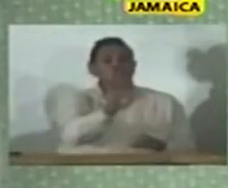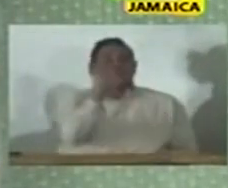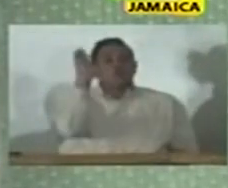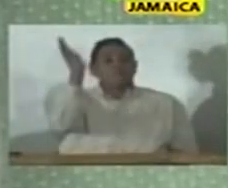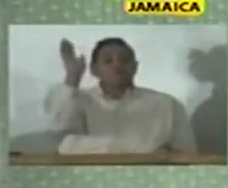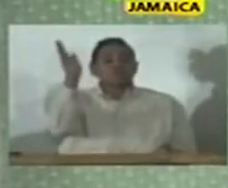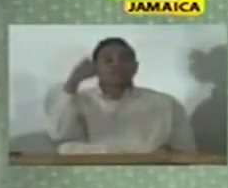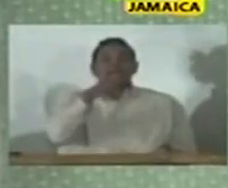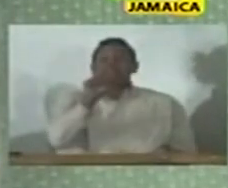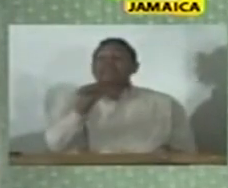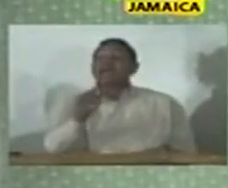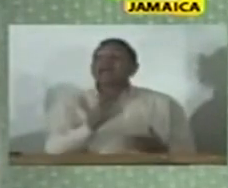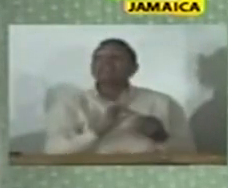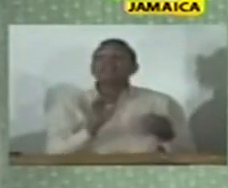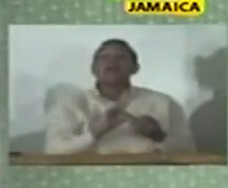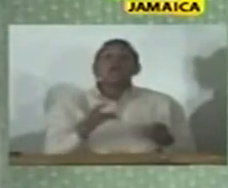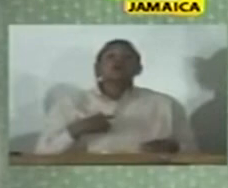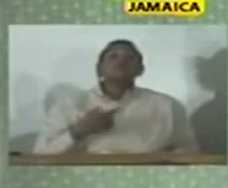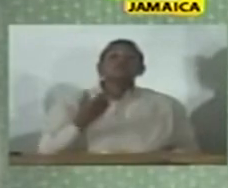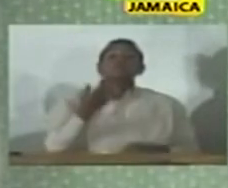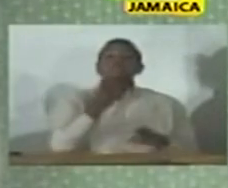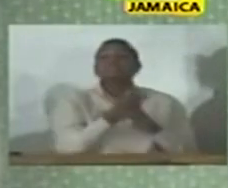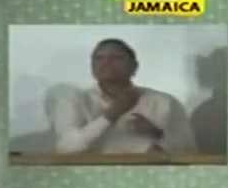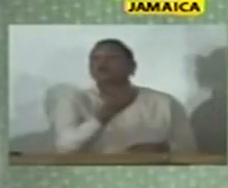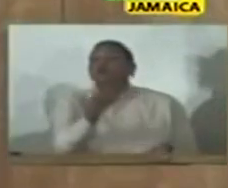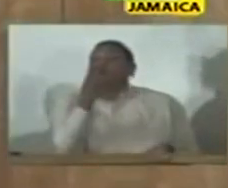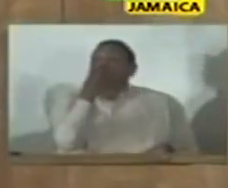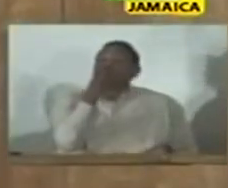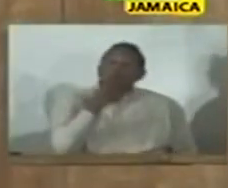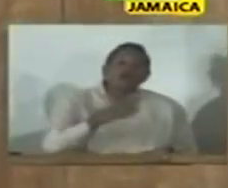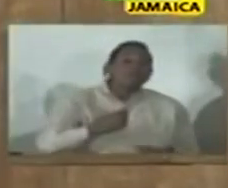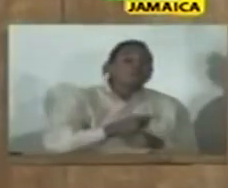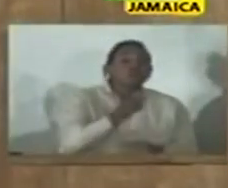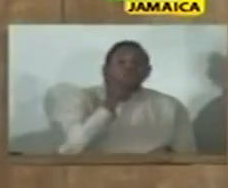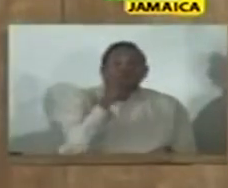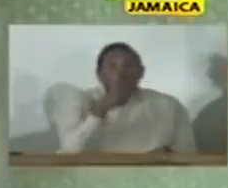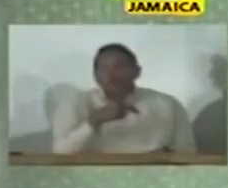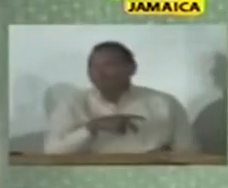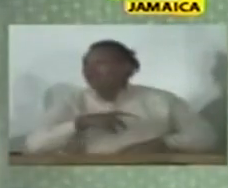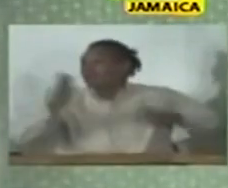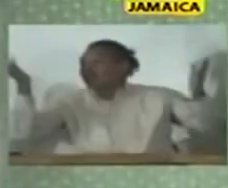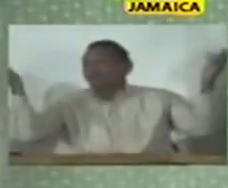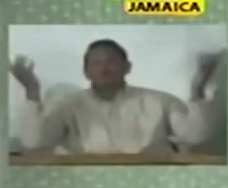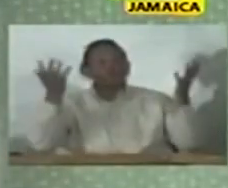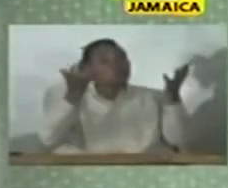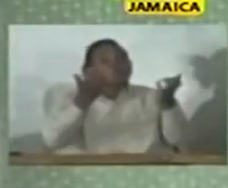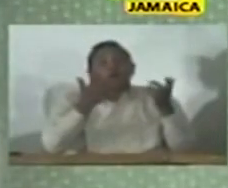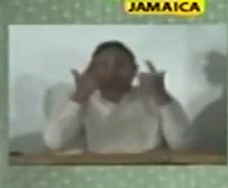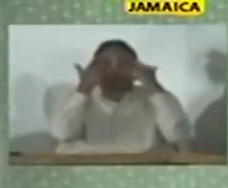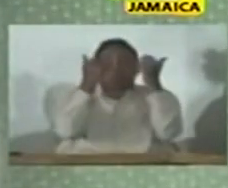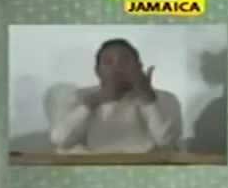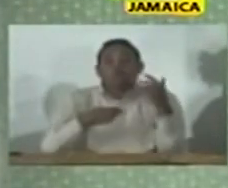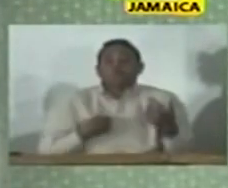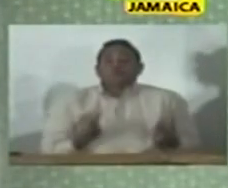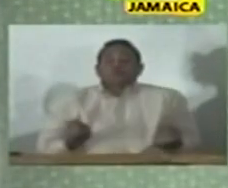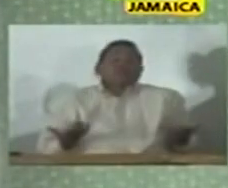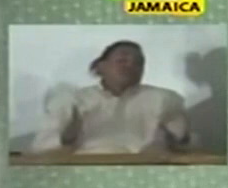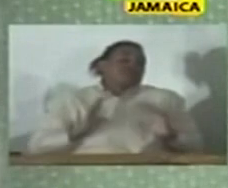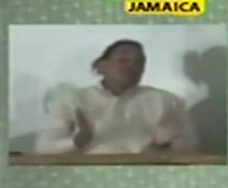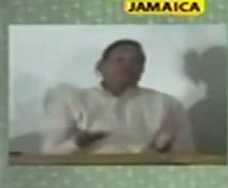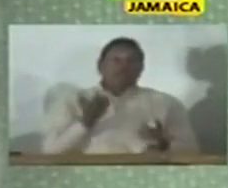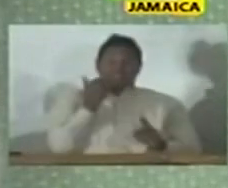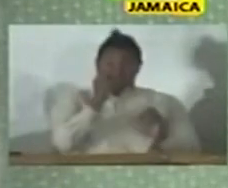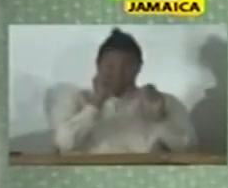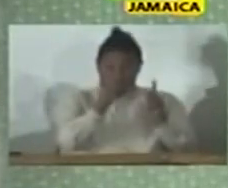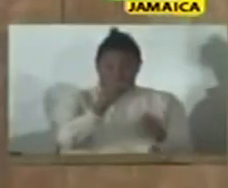And you can talk about me muzzling, gagging you, doing anything you want to do. If you return there, I'm going to call